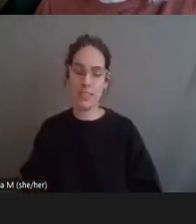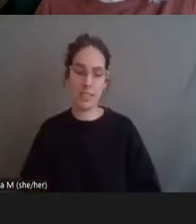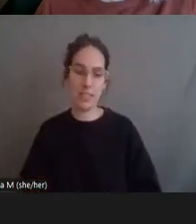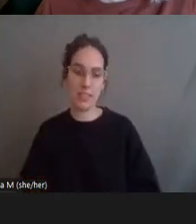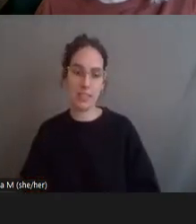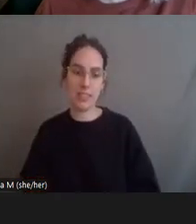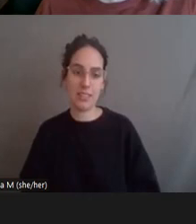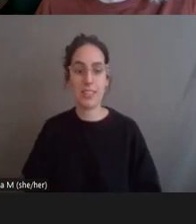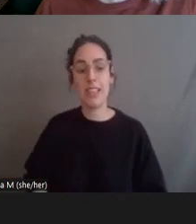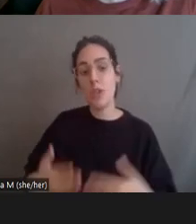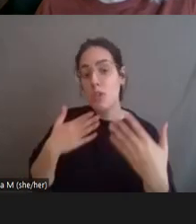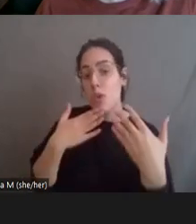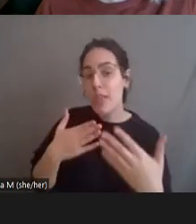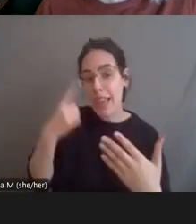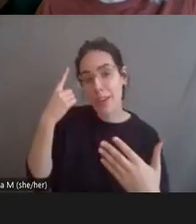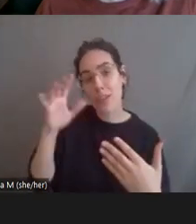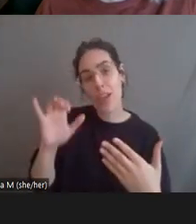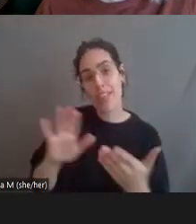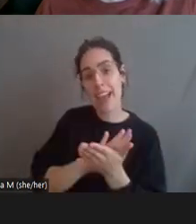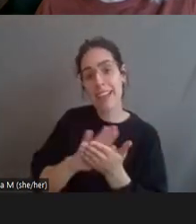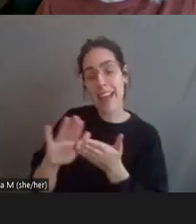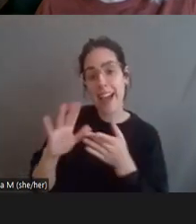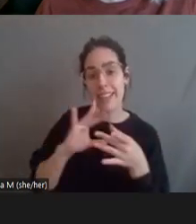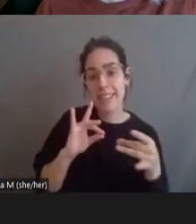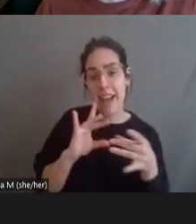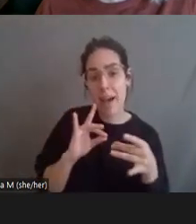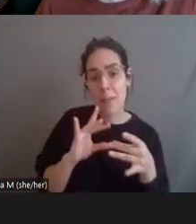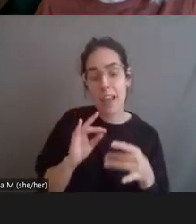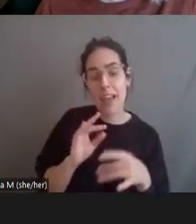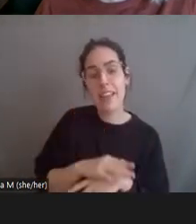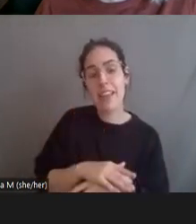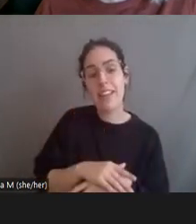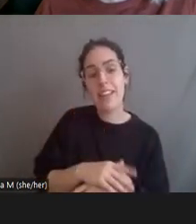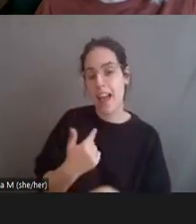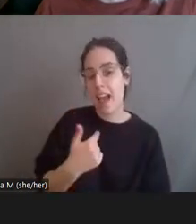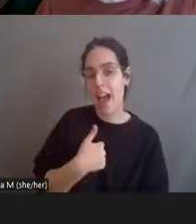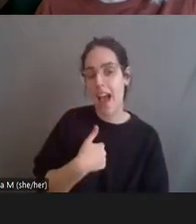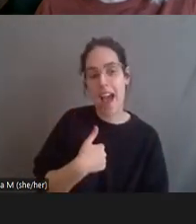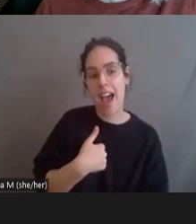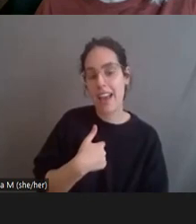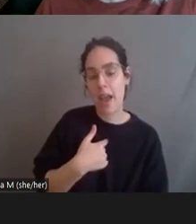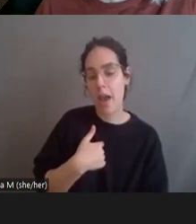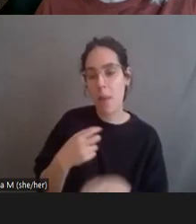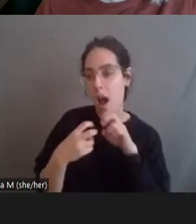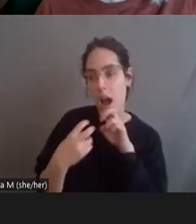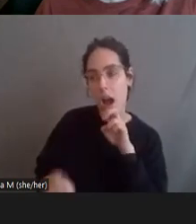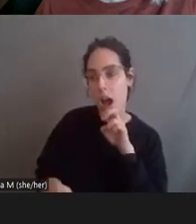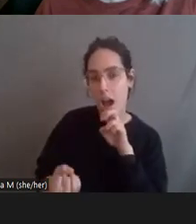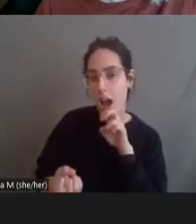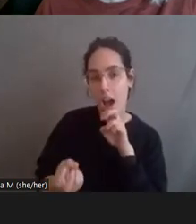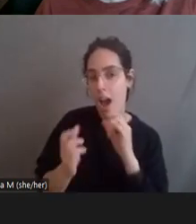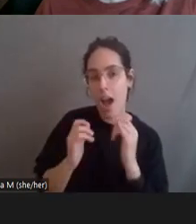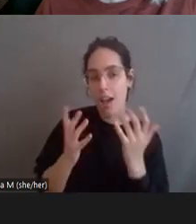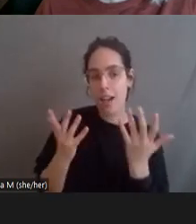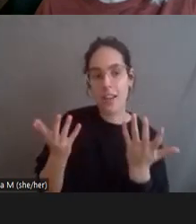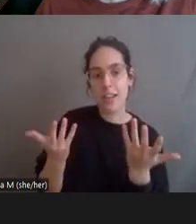Well, thank you for the compliment. I am in awe as to